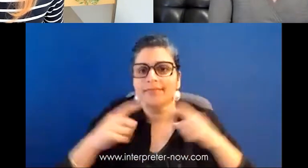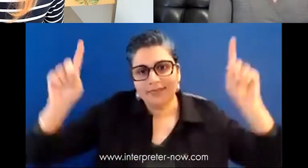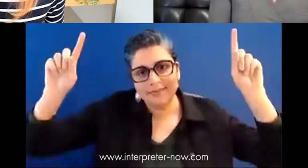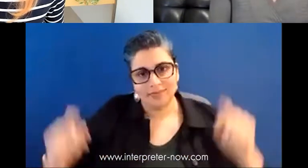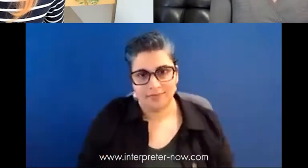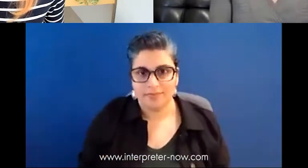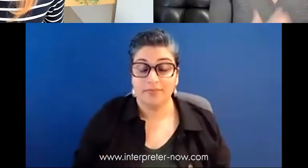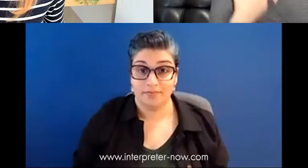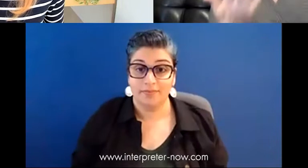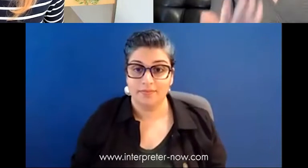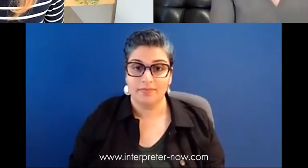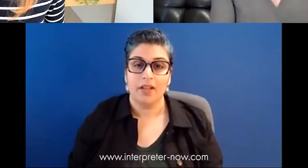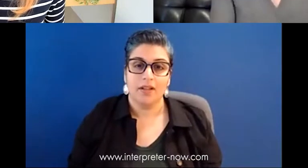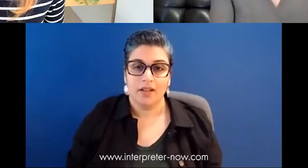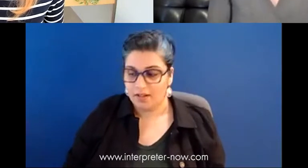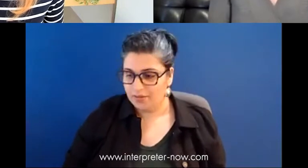I somewhat